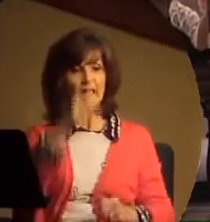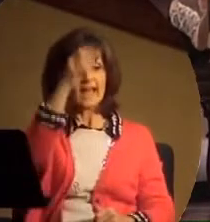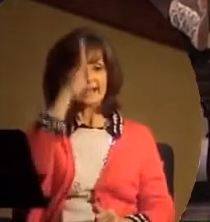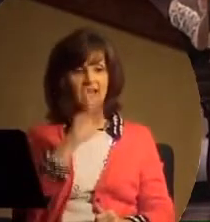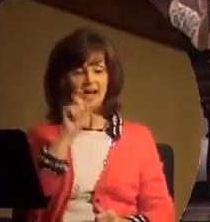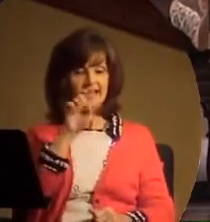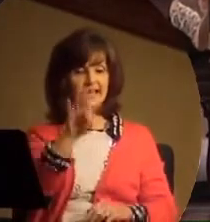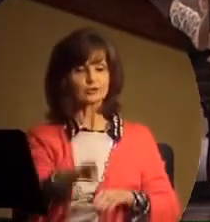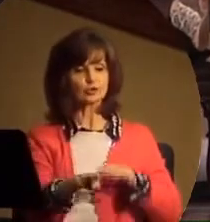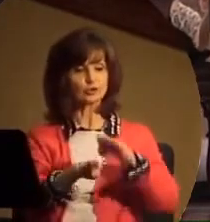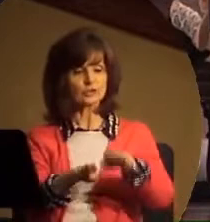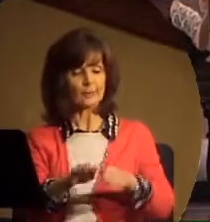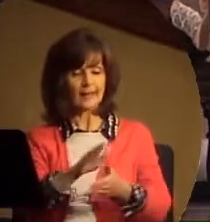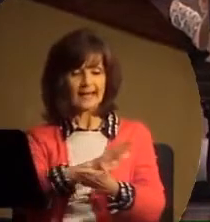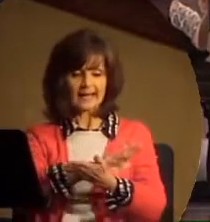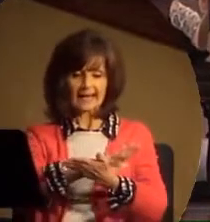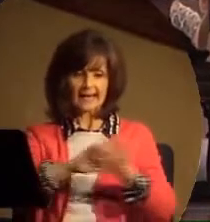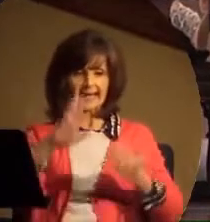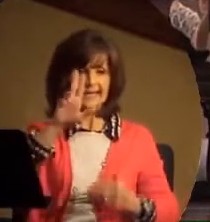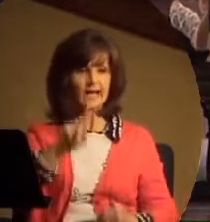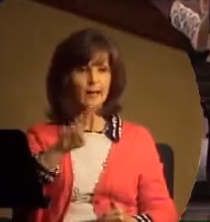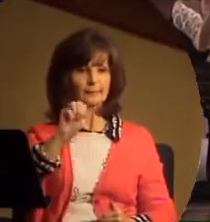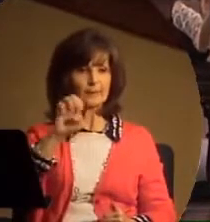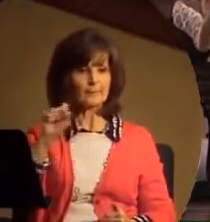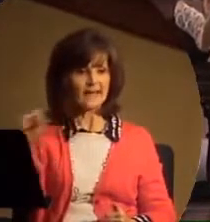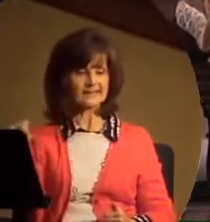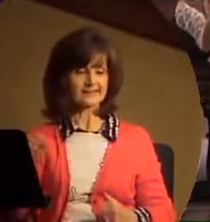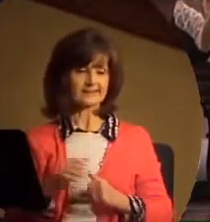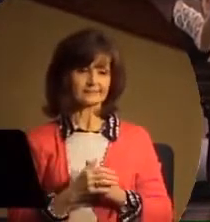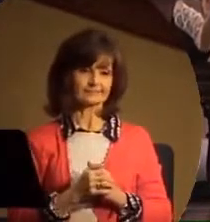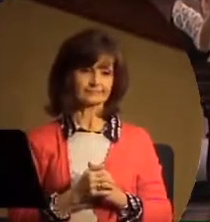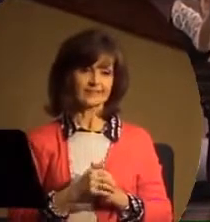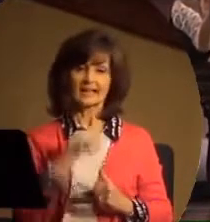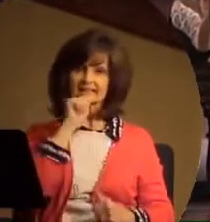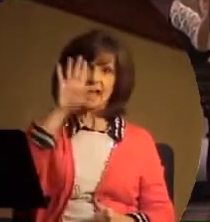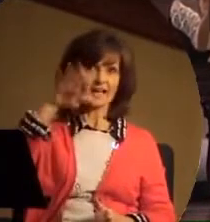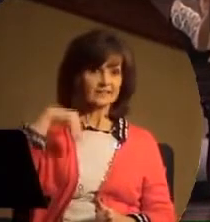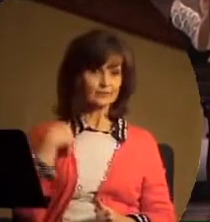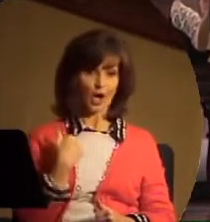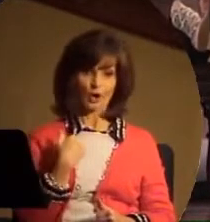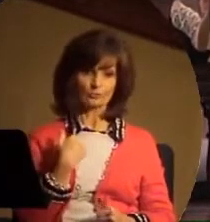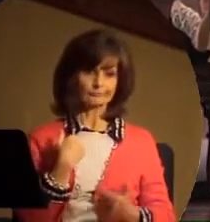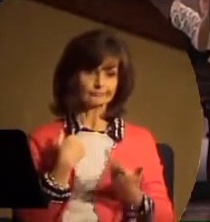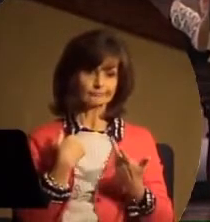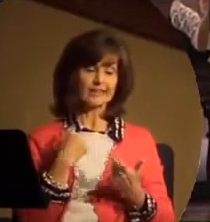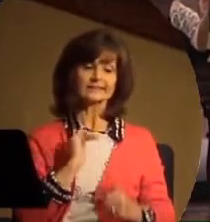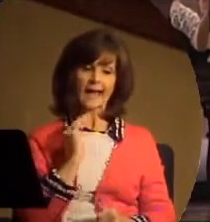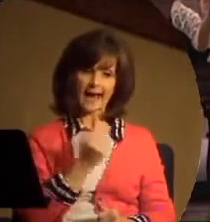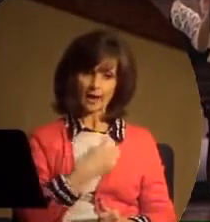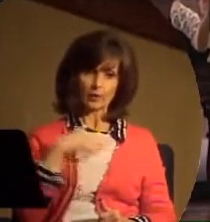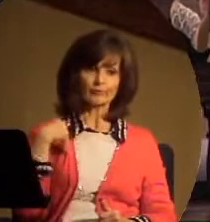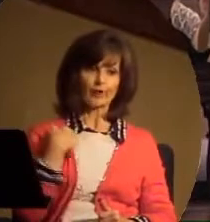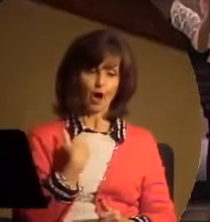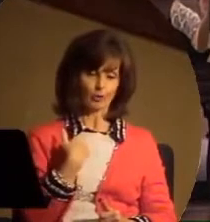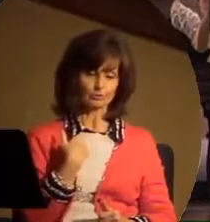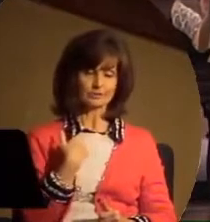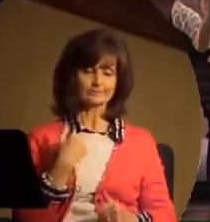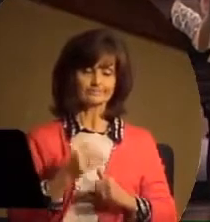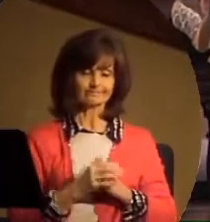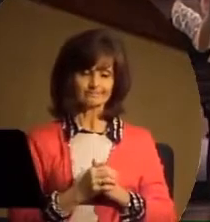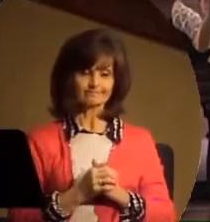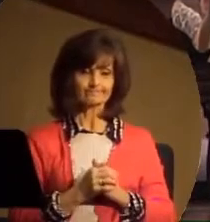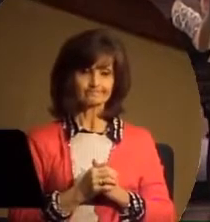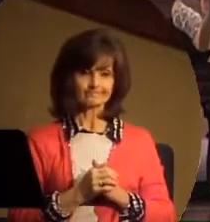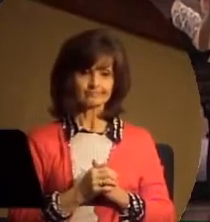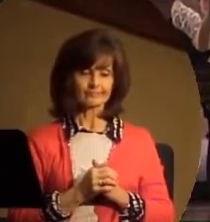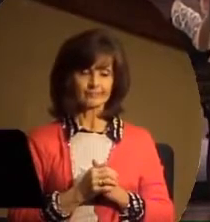has to step in and clean the mess up. And it's not His fault, it's our fault. I told